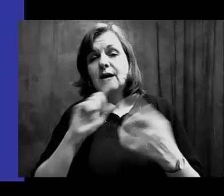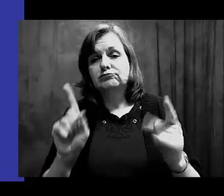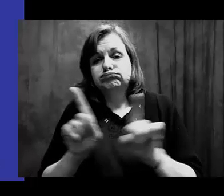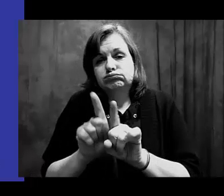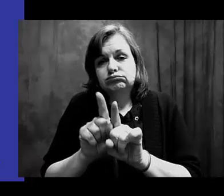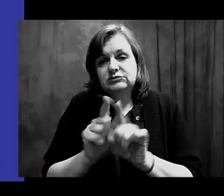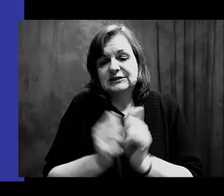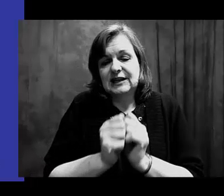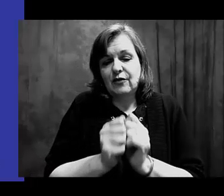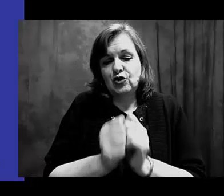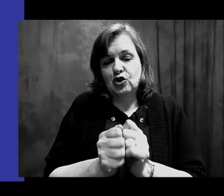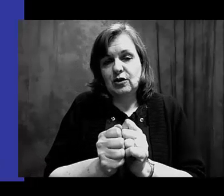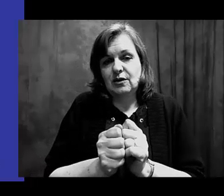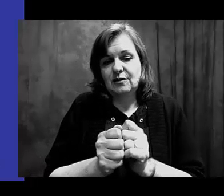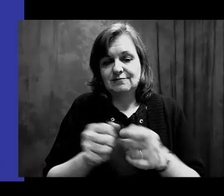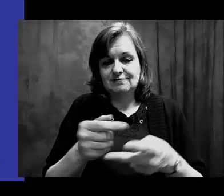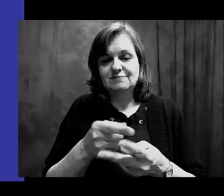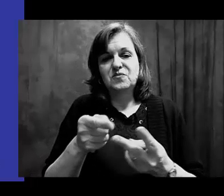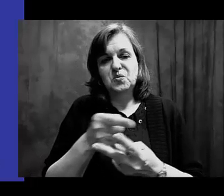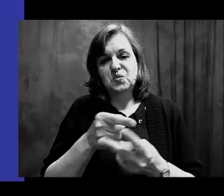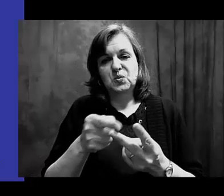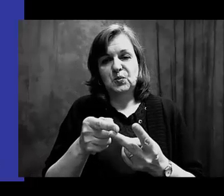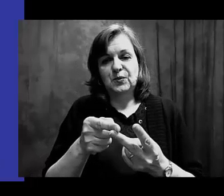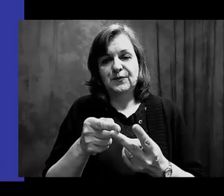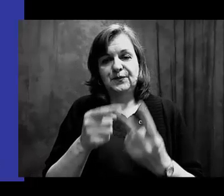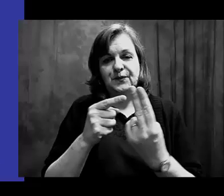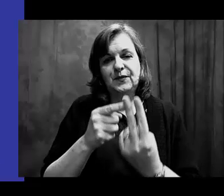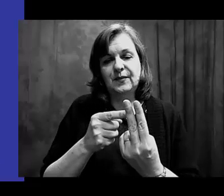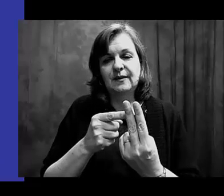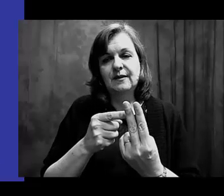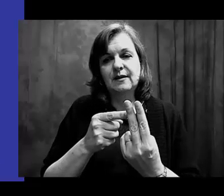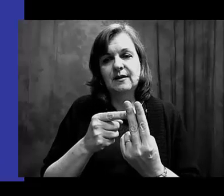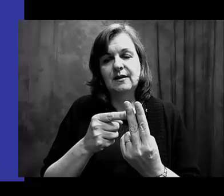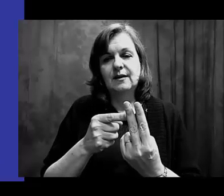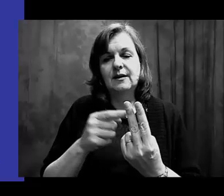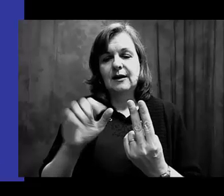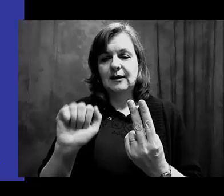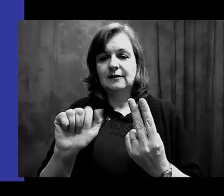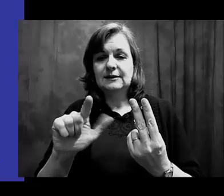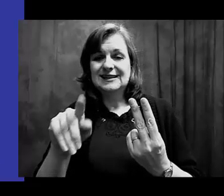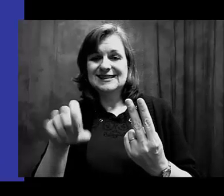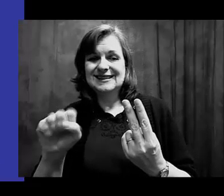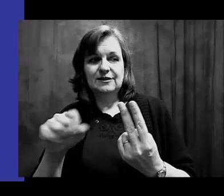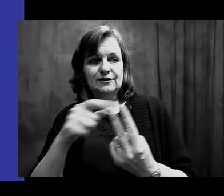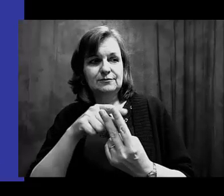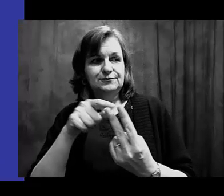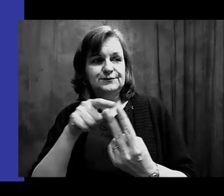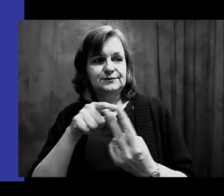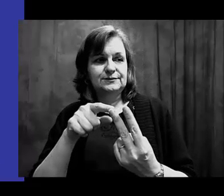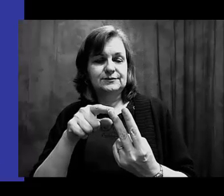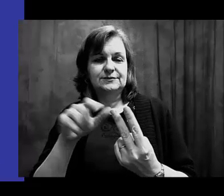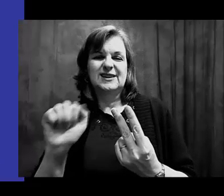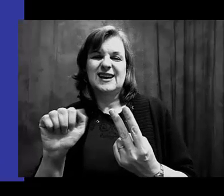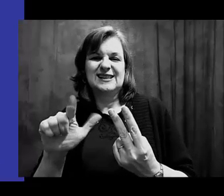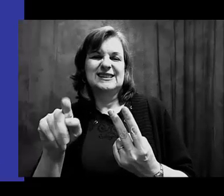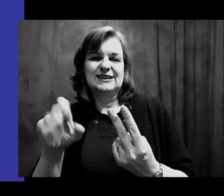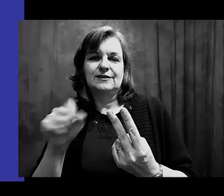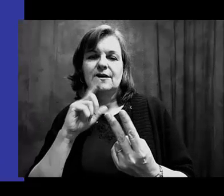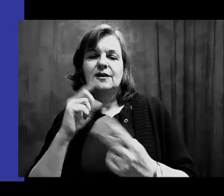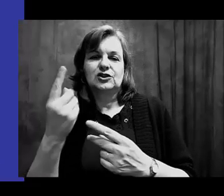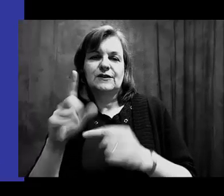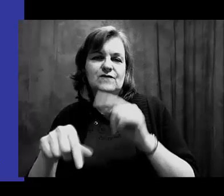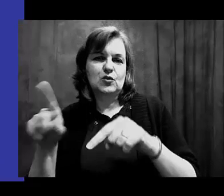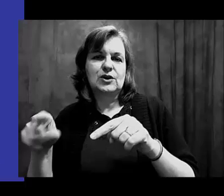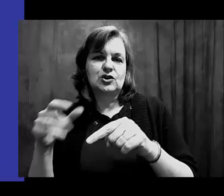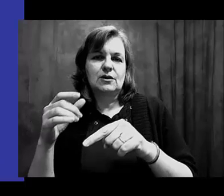they are more likely, so if alleles or genes, alleles are just variations of genes,